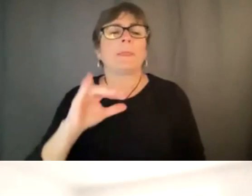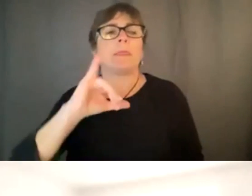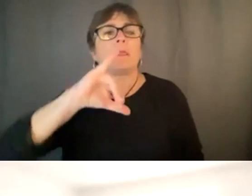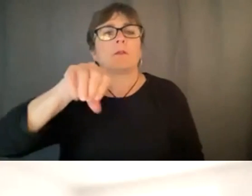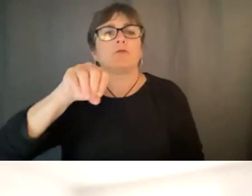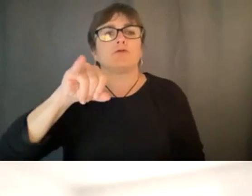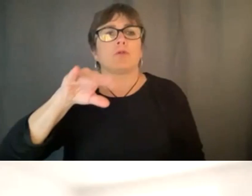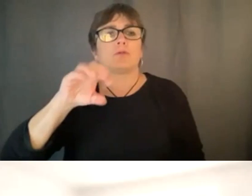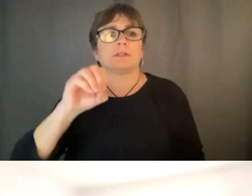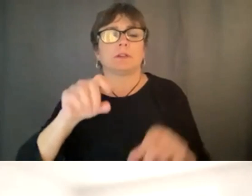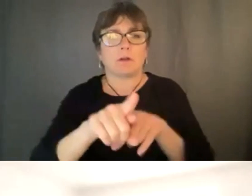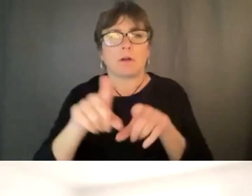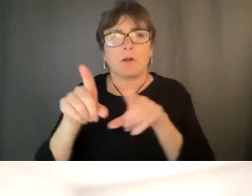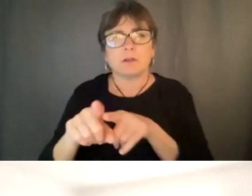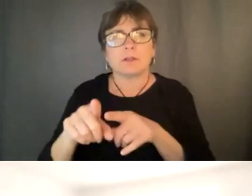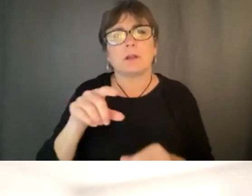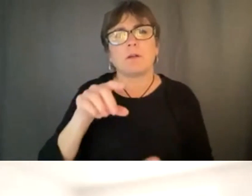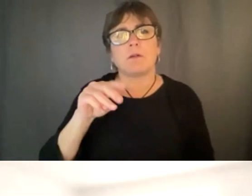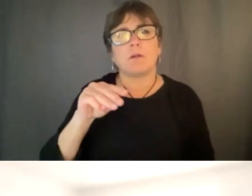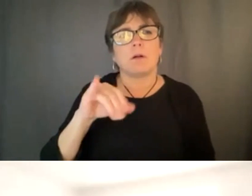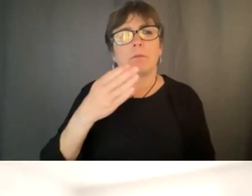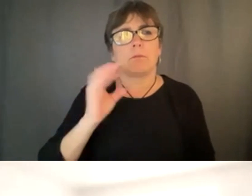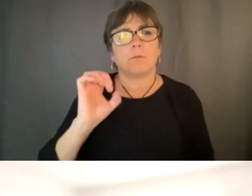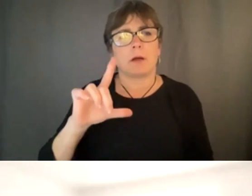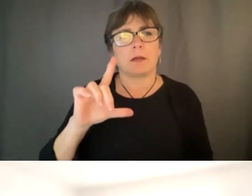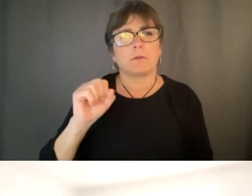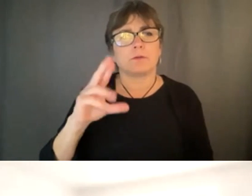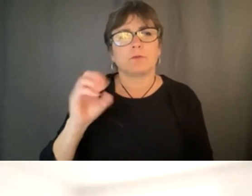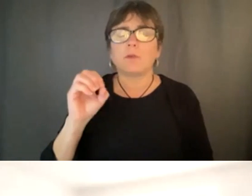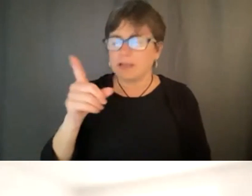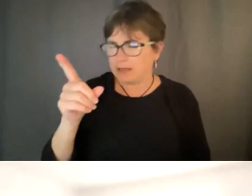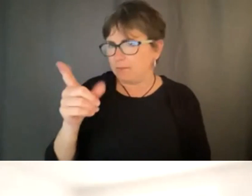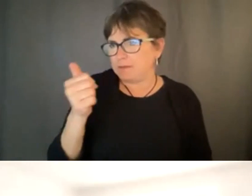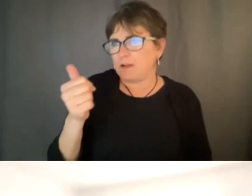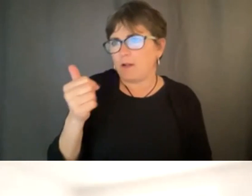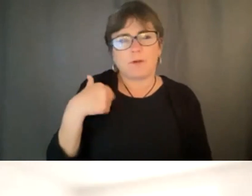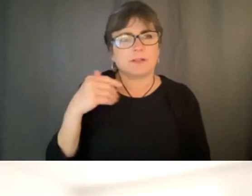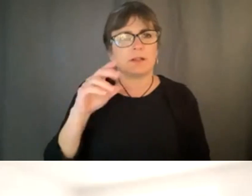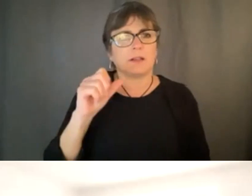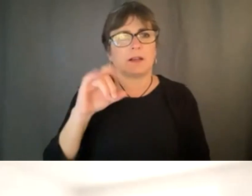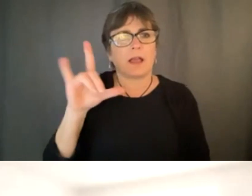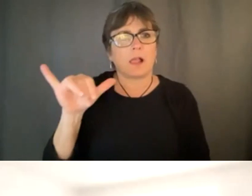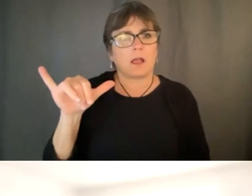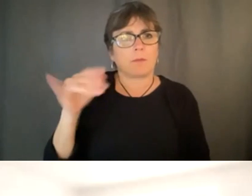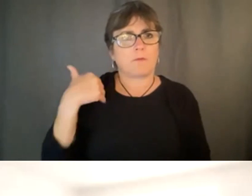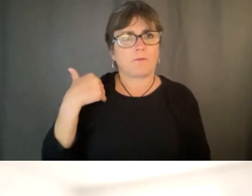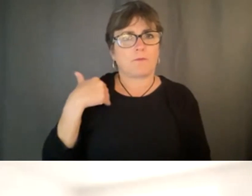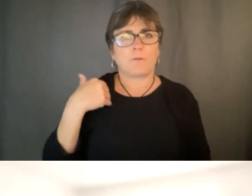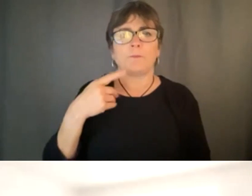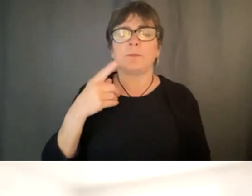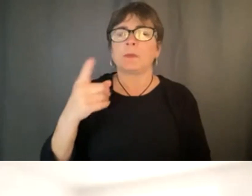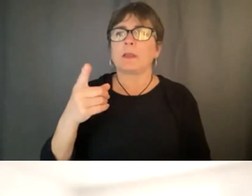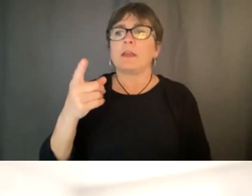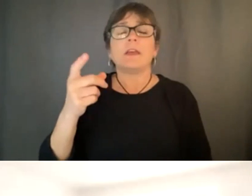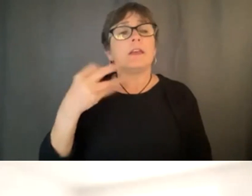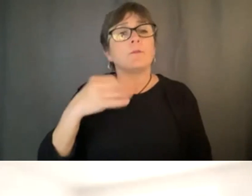Michael Storer was one of our allies. And I think that having what I call progressive leadership